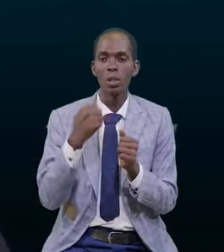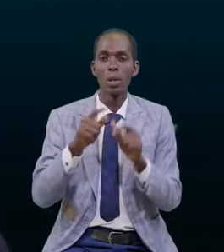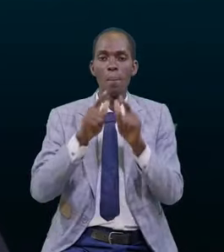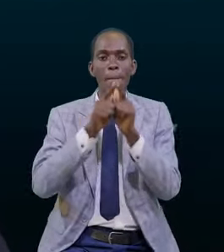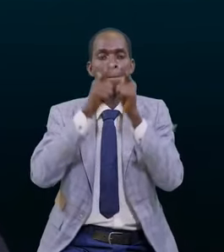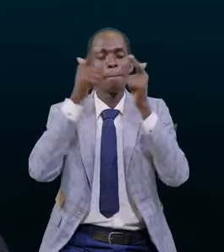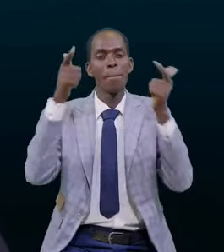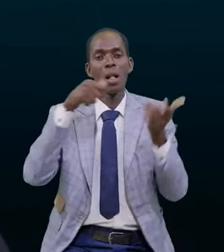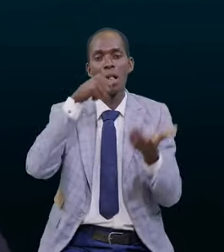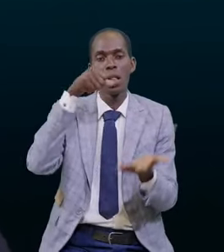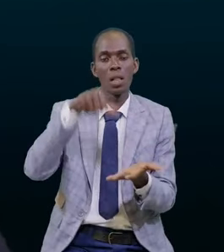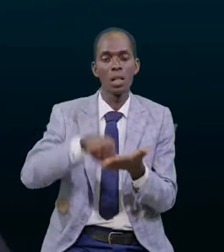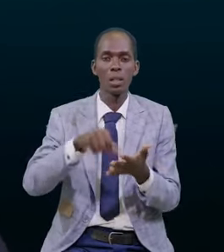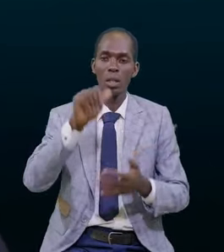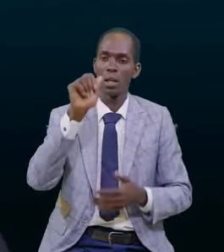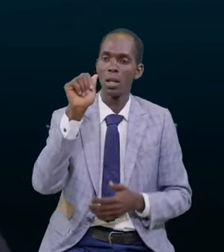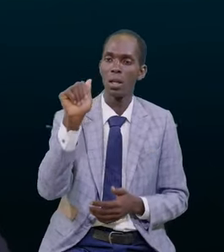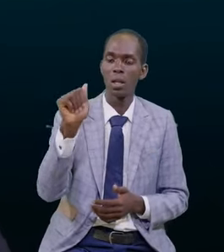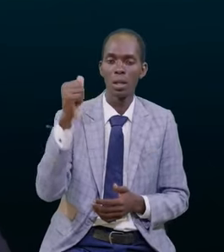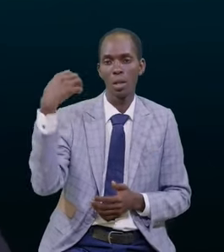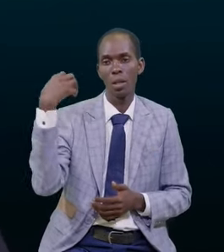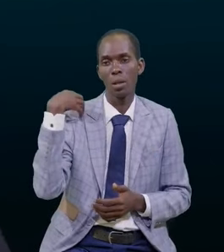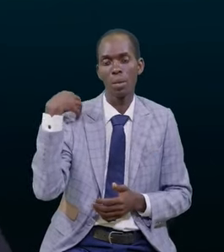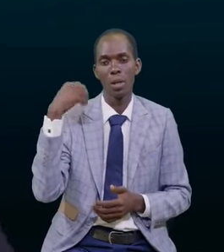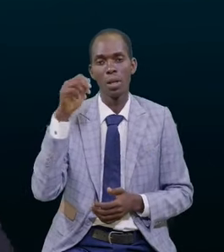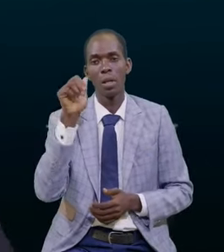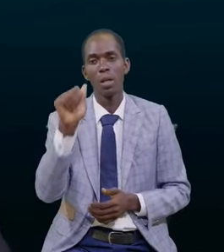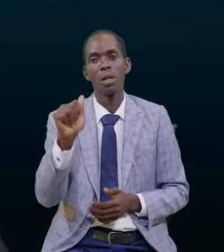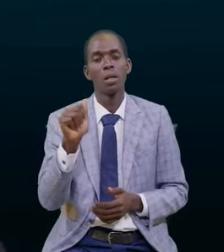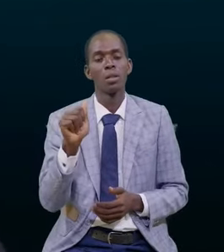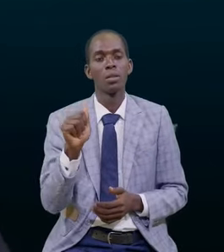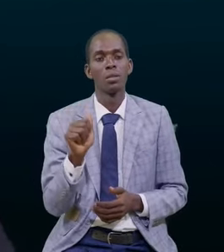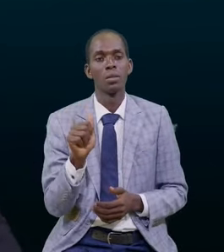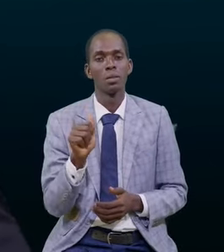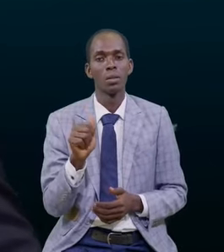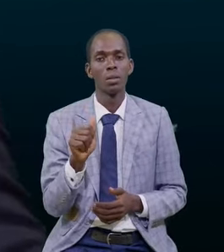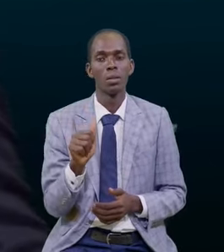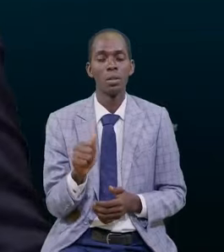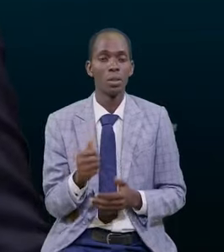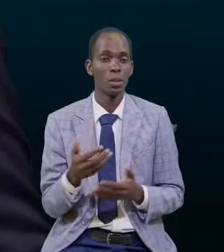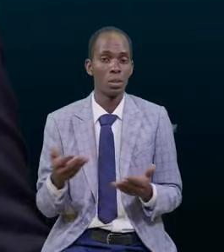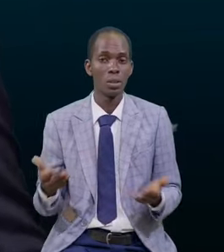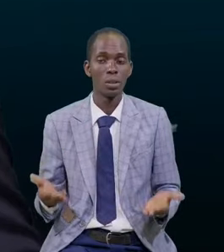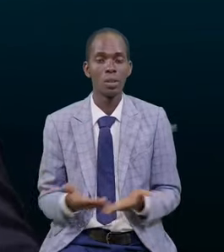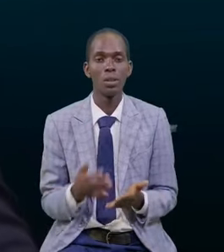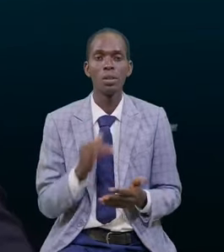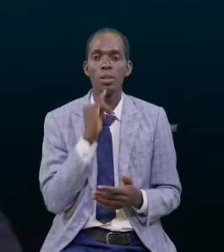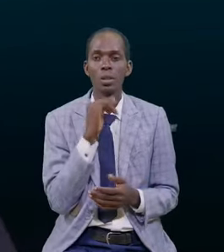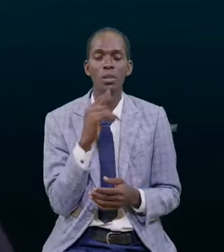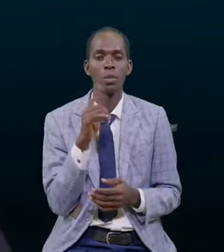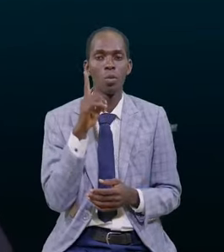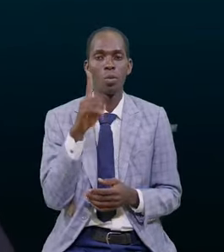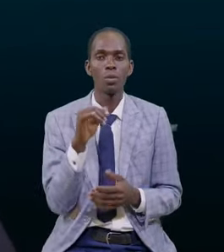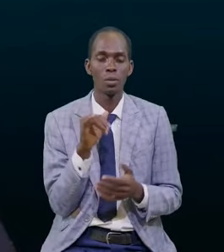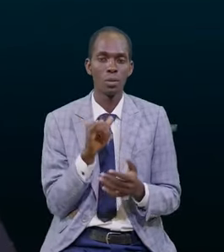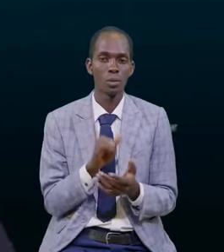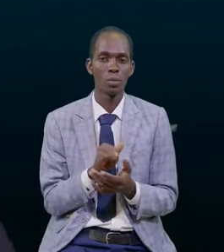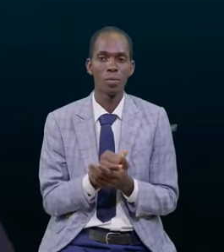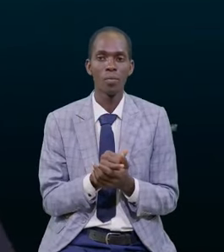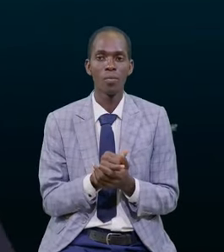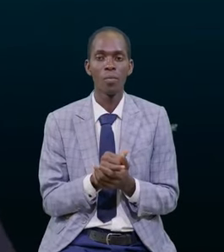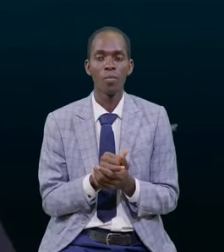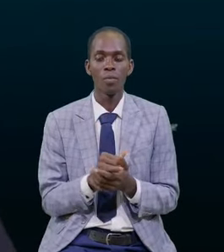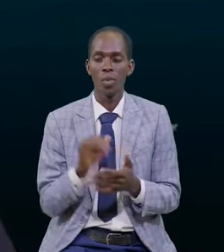five-fold ministry to the church beginning with Apostles he is the one that appointed all of them he is the one that was